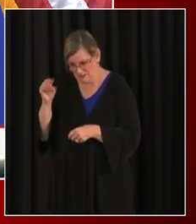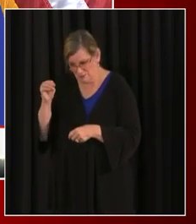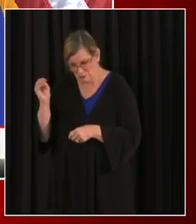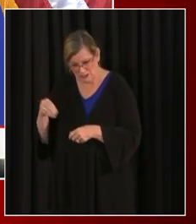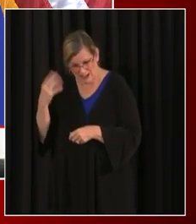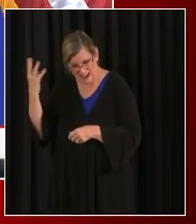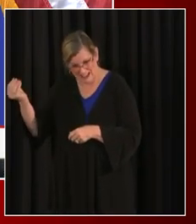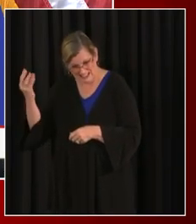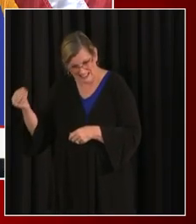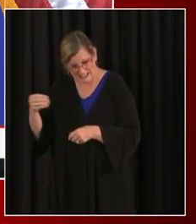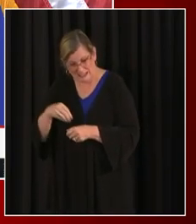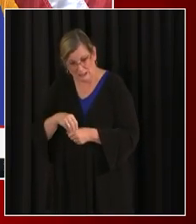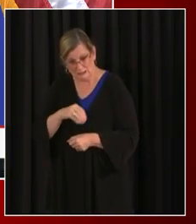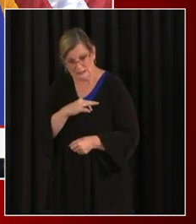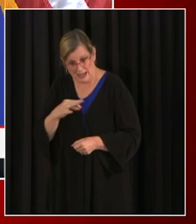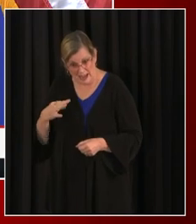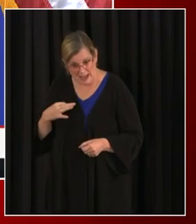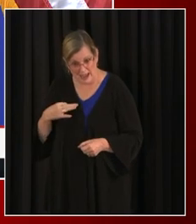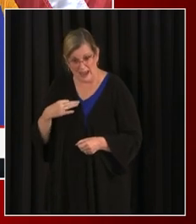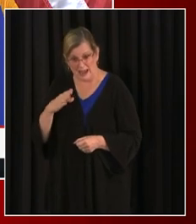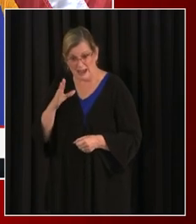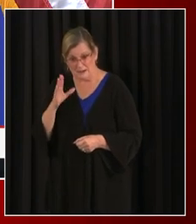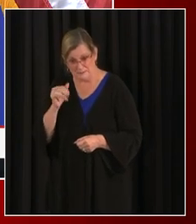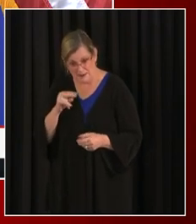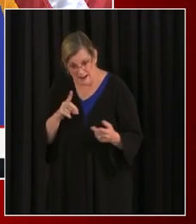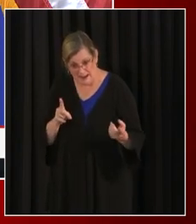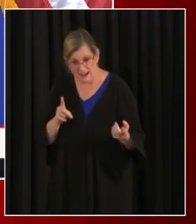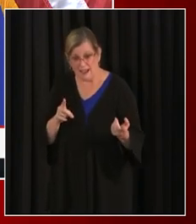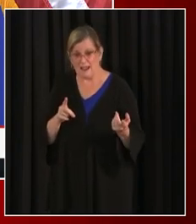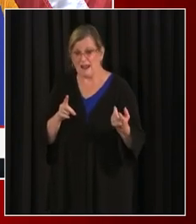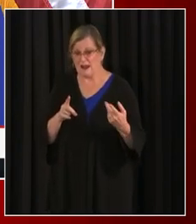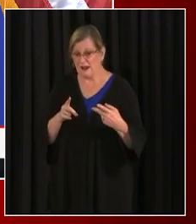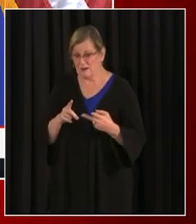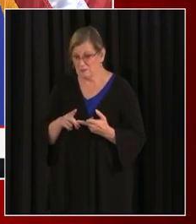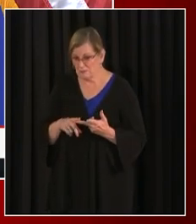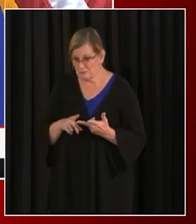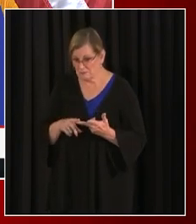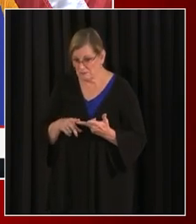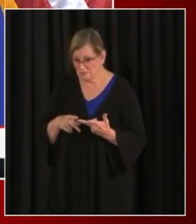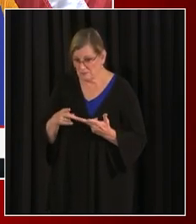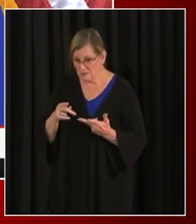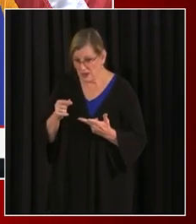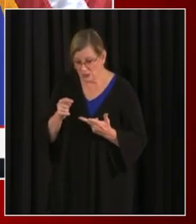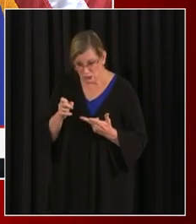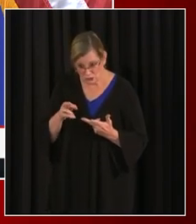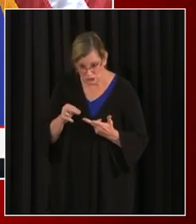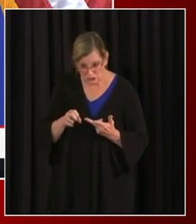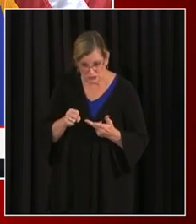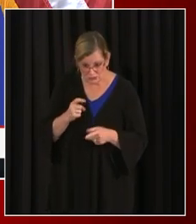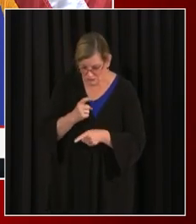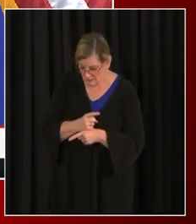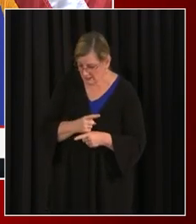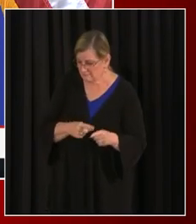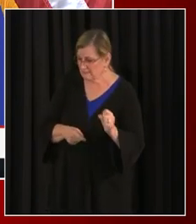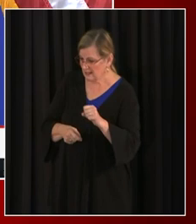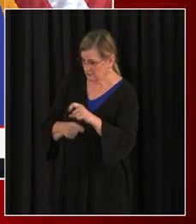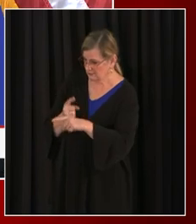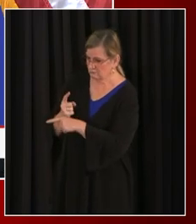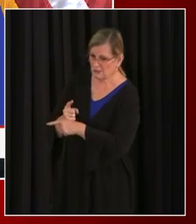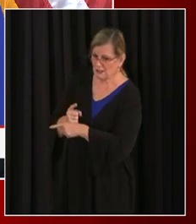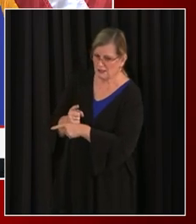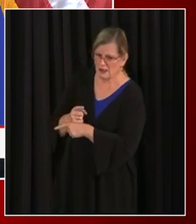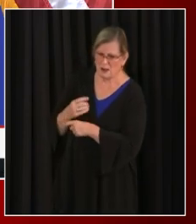staff, band, and patrons, is that right? That is correct. So the venues that I've talked to, you know, if you